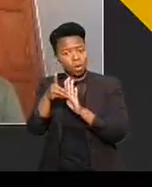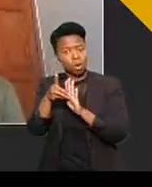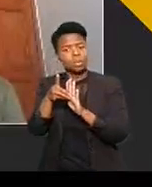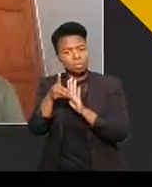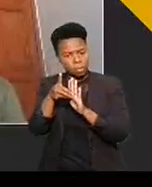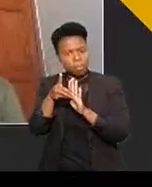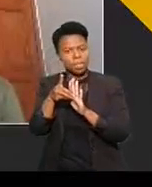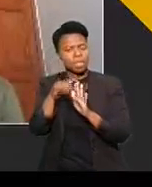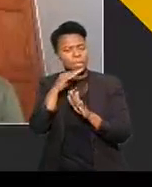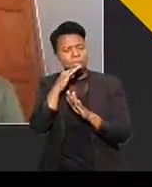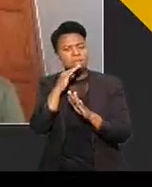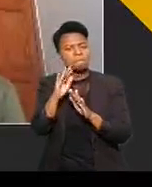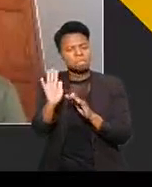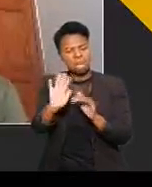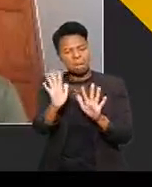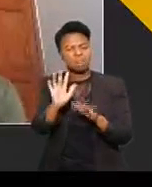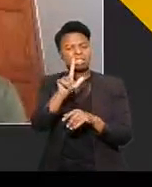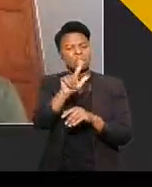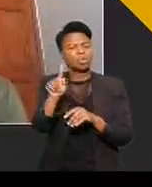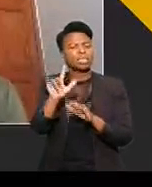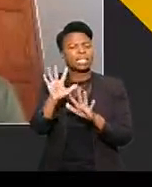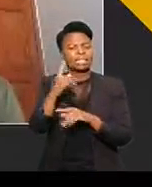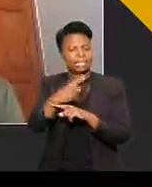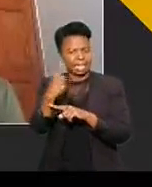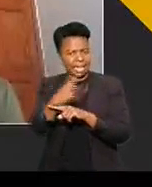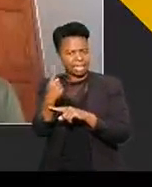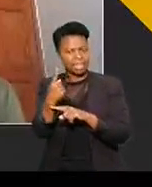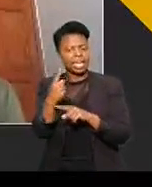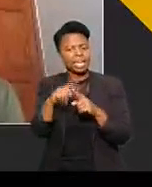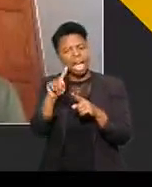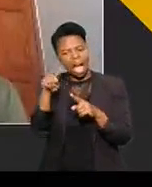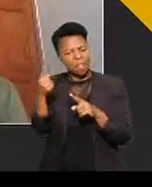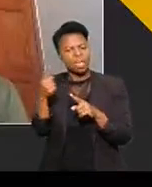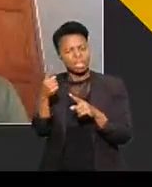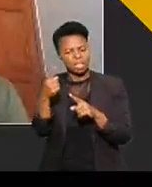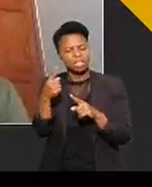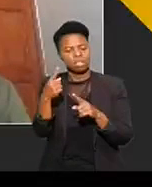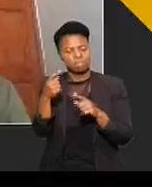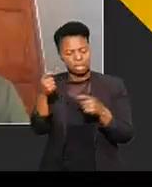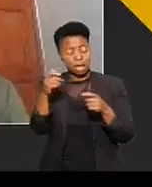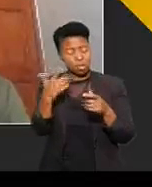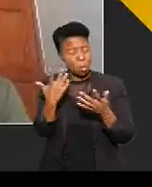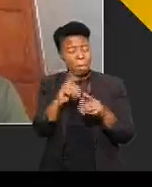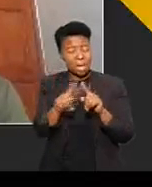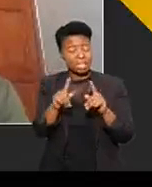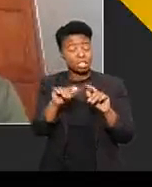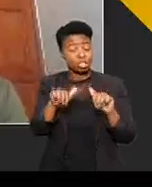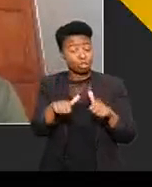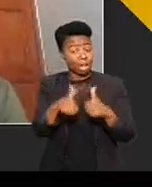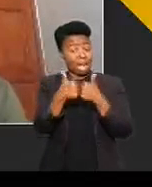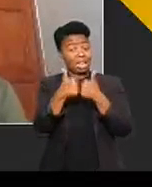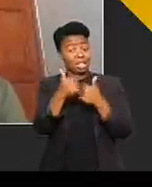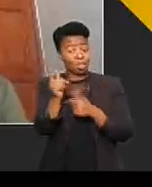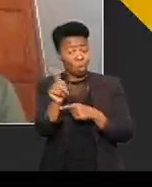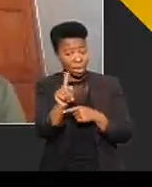is about 7 to 10 days. Similarly, also for these other serological. The challenge is that sometimes these